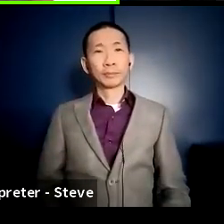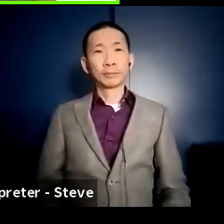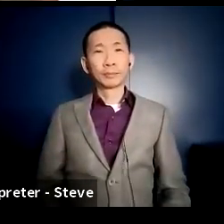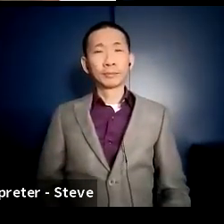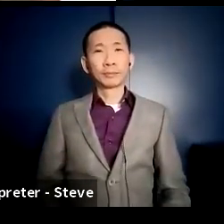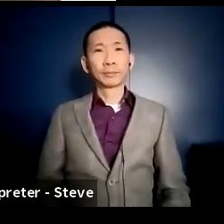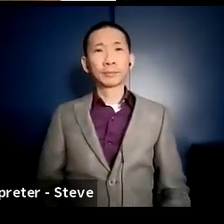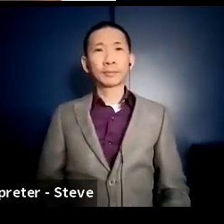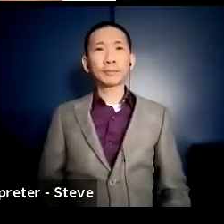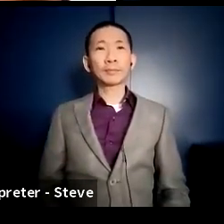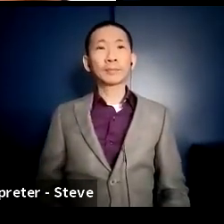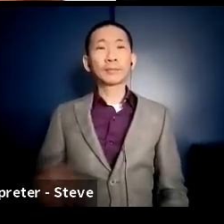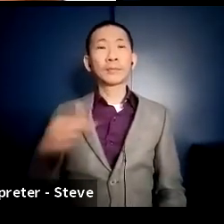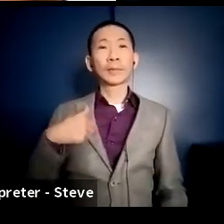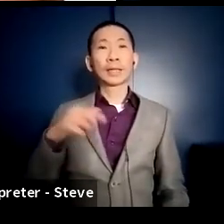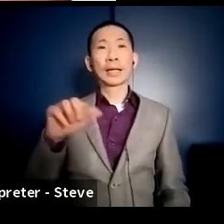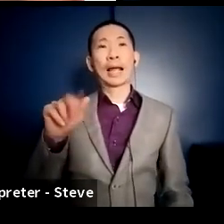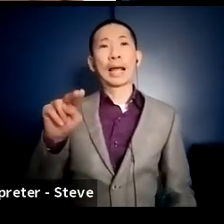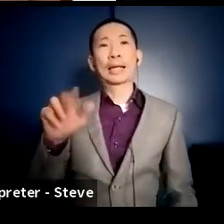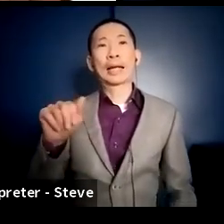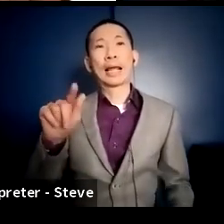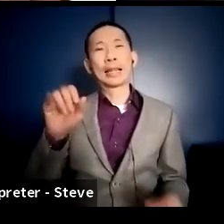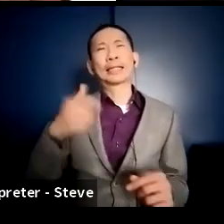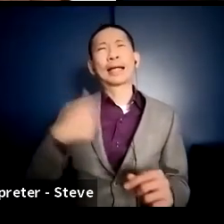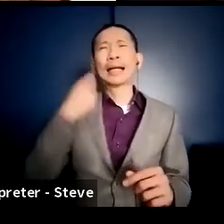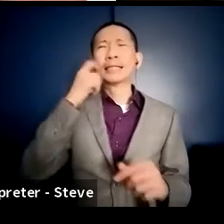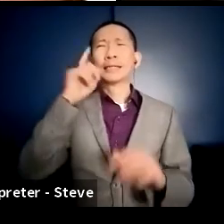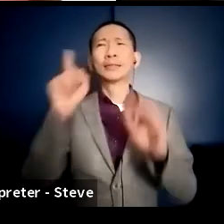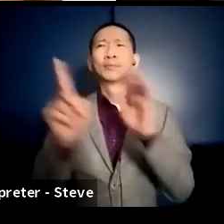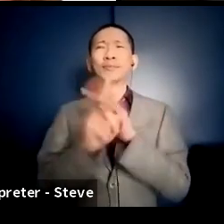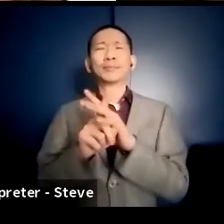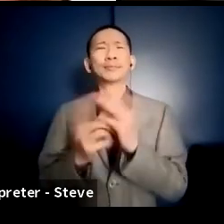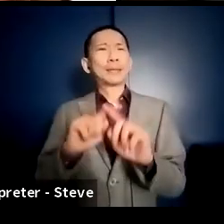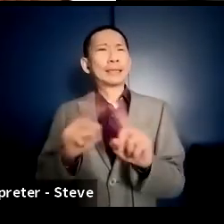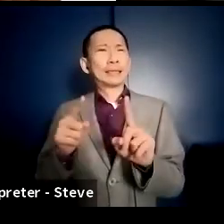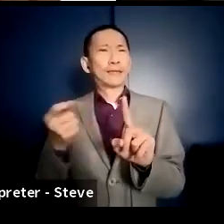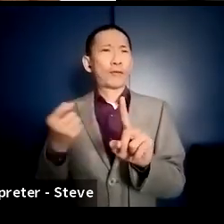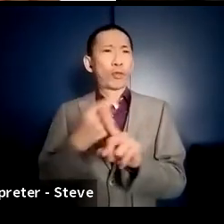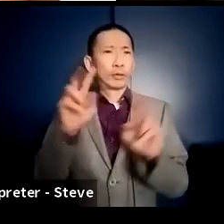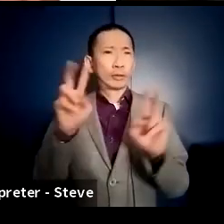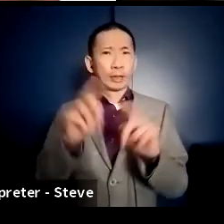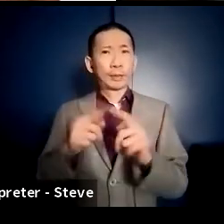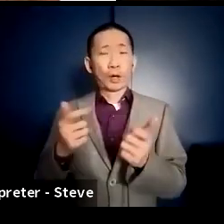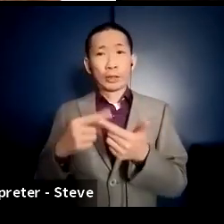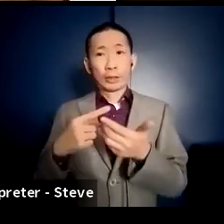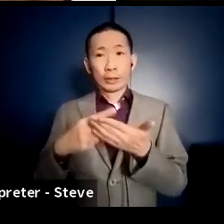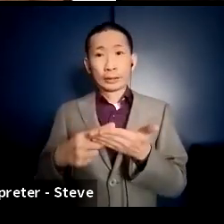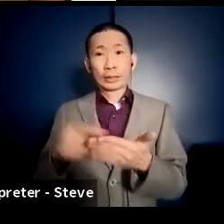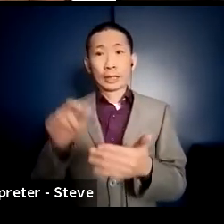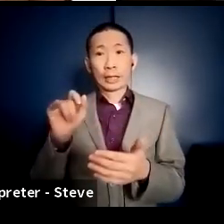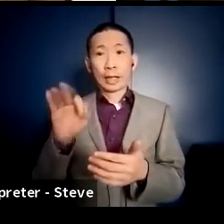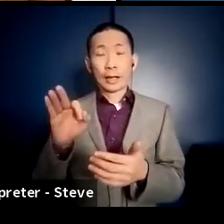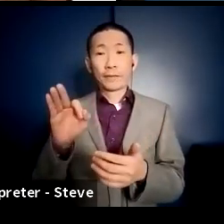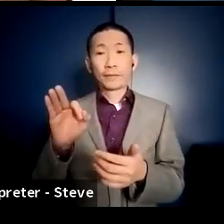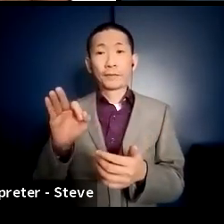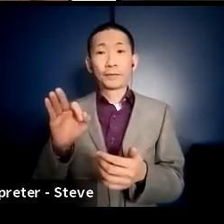It just occurred to me, this is a little bit of a different subject, but I wanted to bring it up